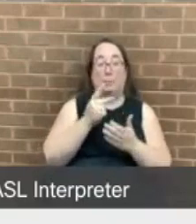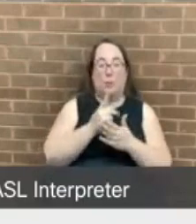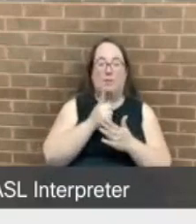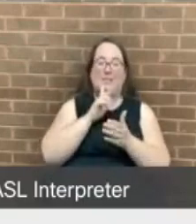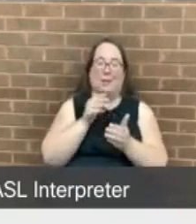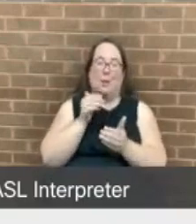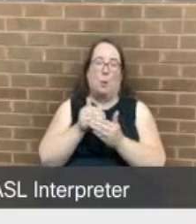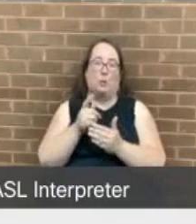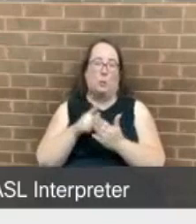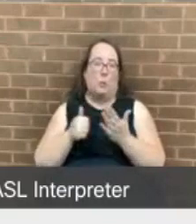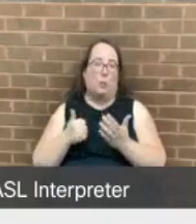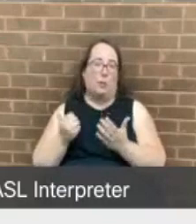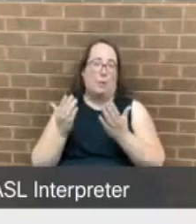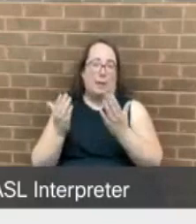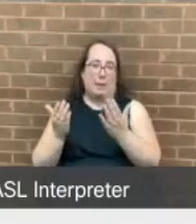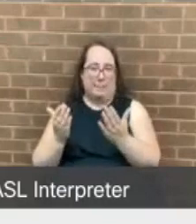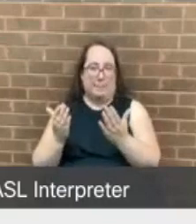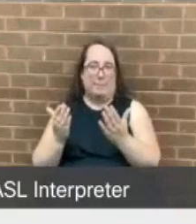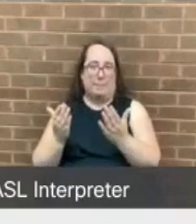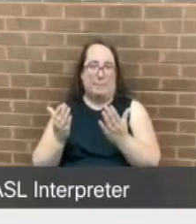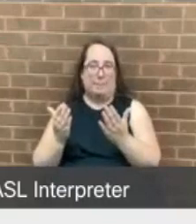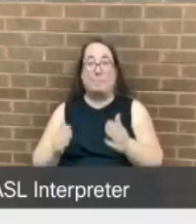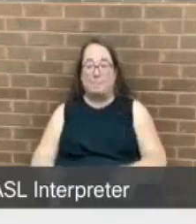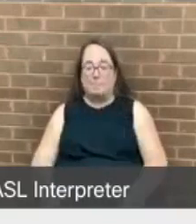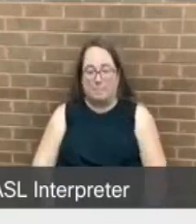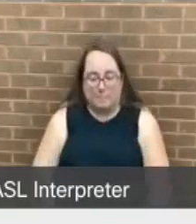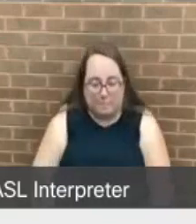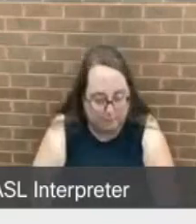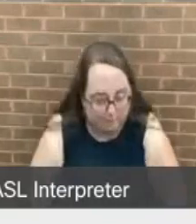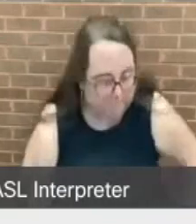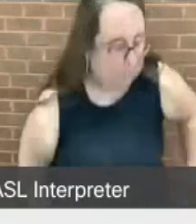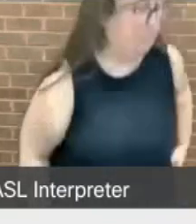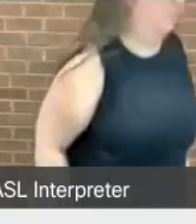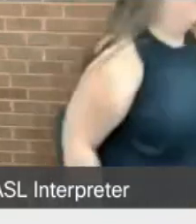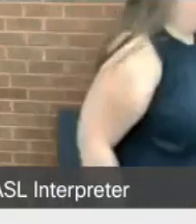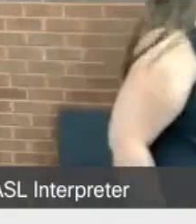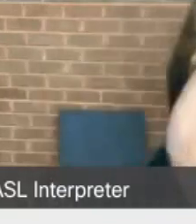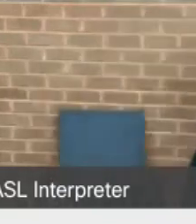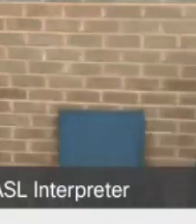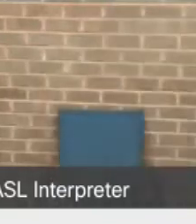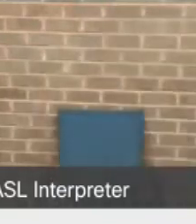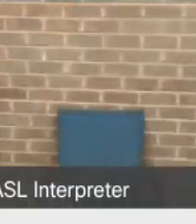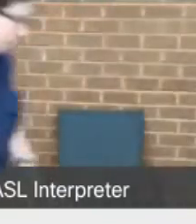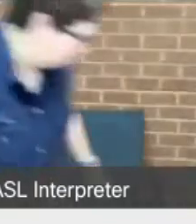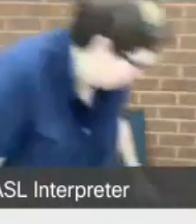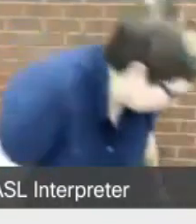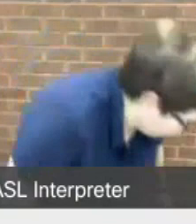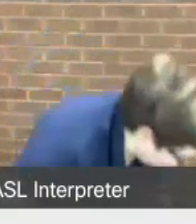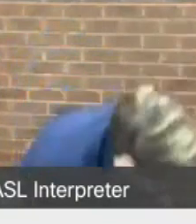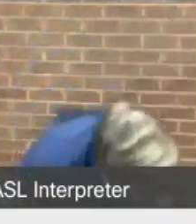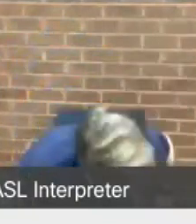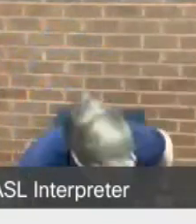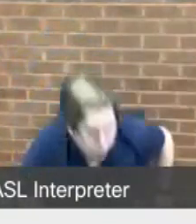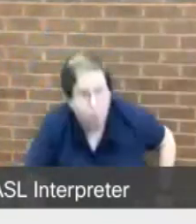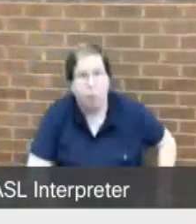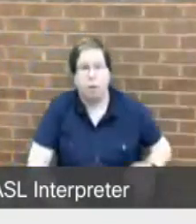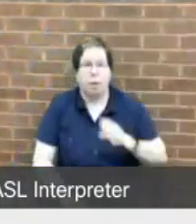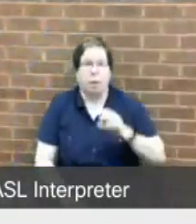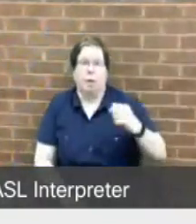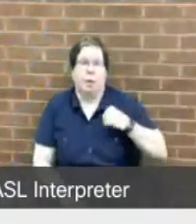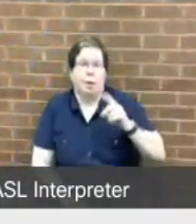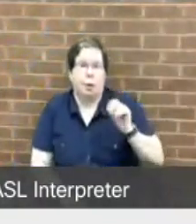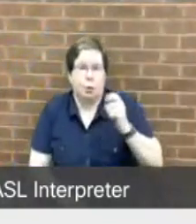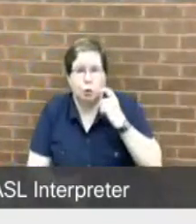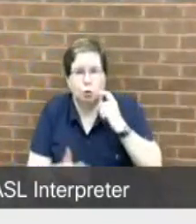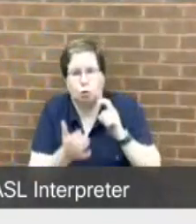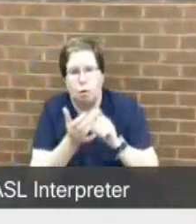to the recommendations as possible. Right, thank you. I do recognize that the study is